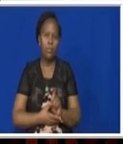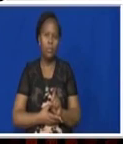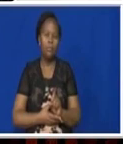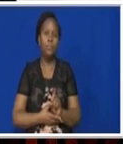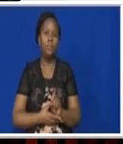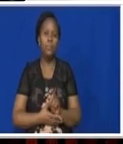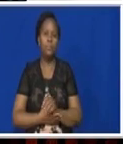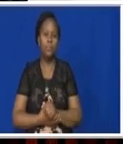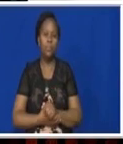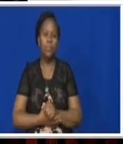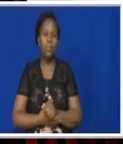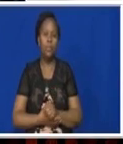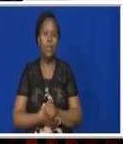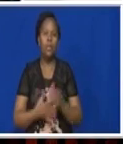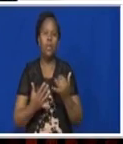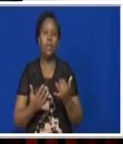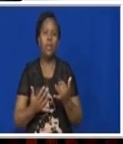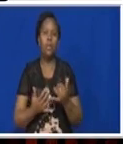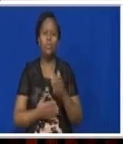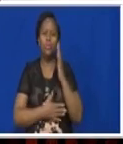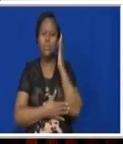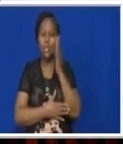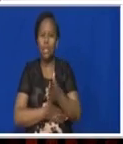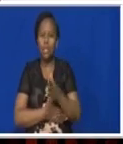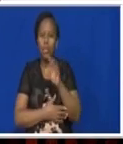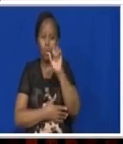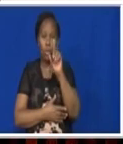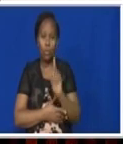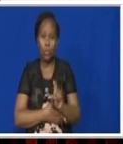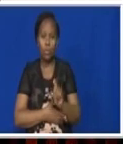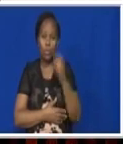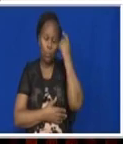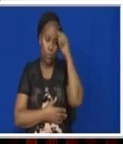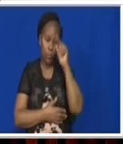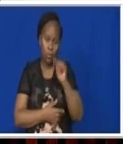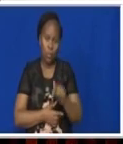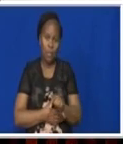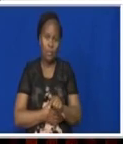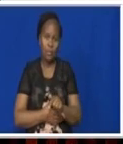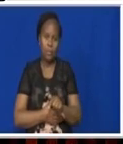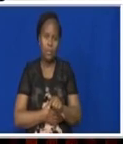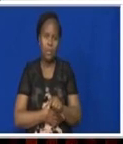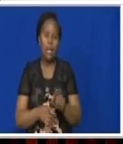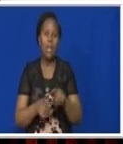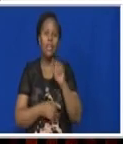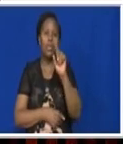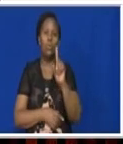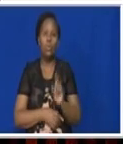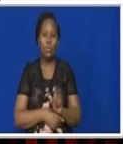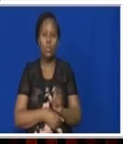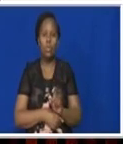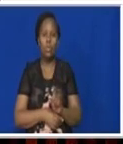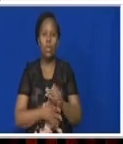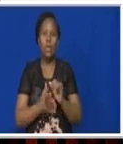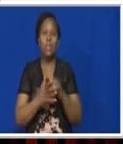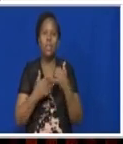Therefore, we are going to go direct to our question for today. And the question we are